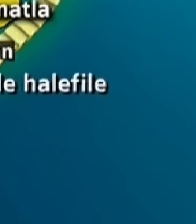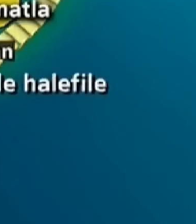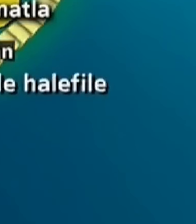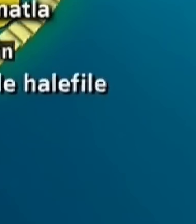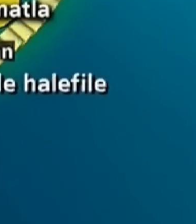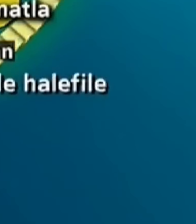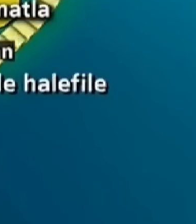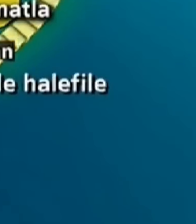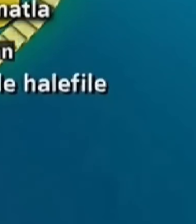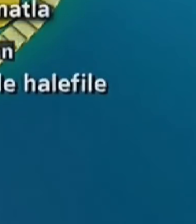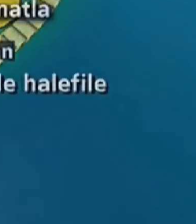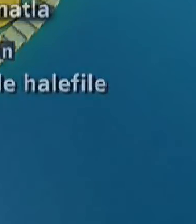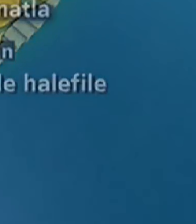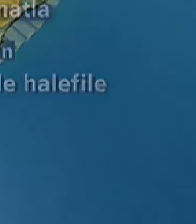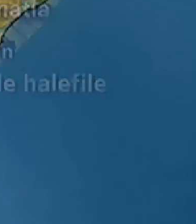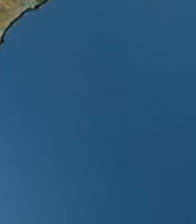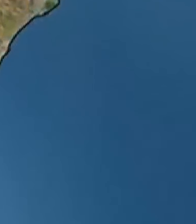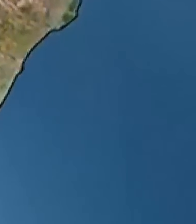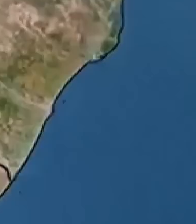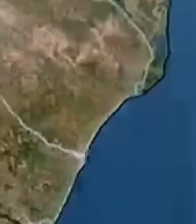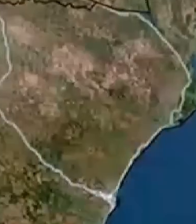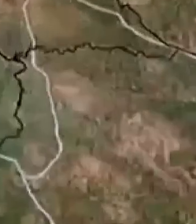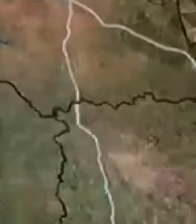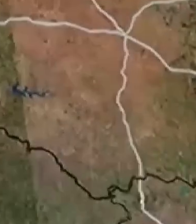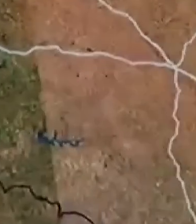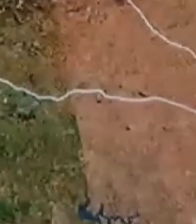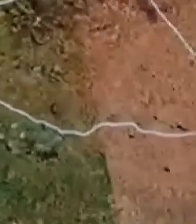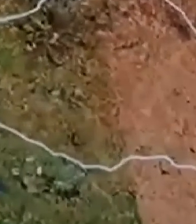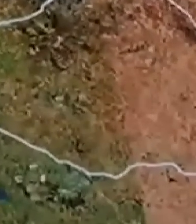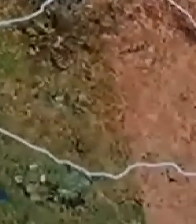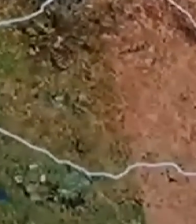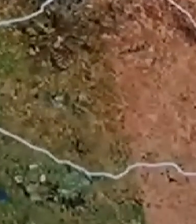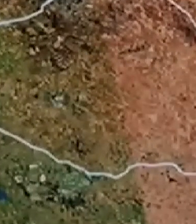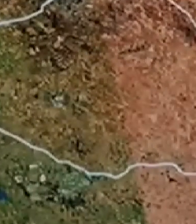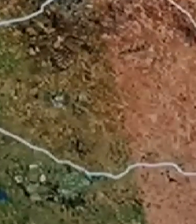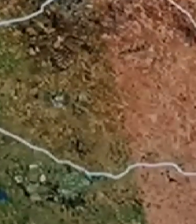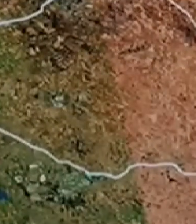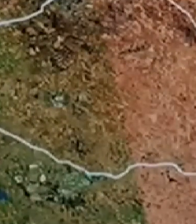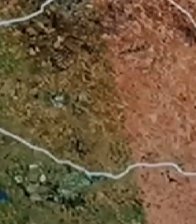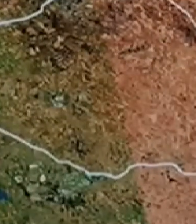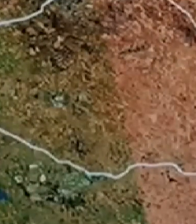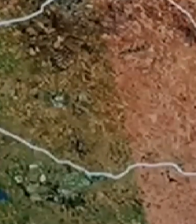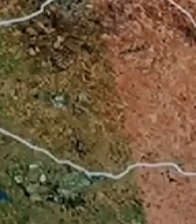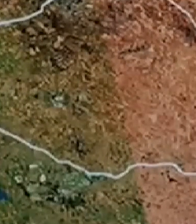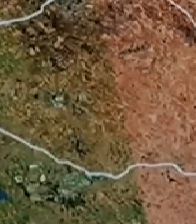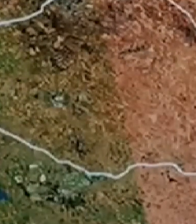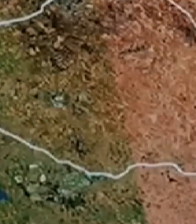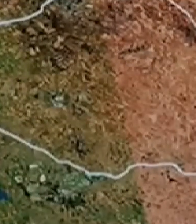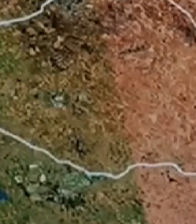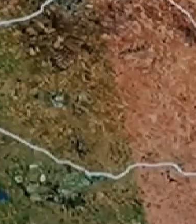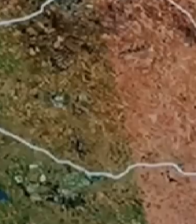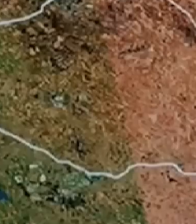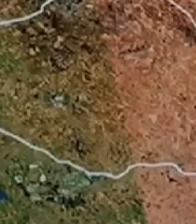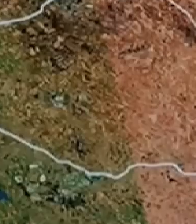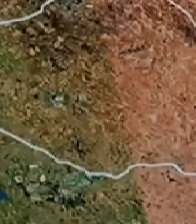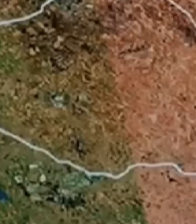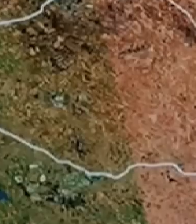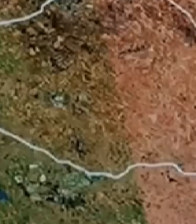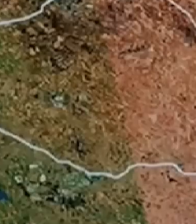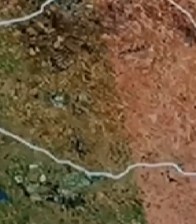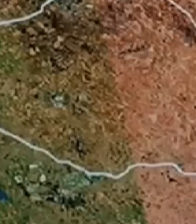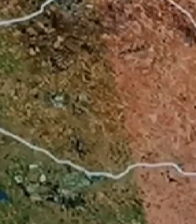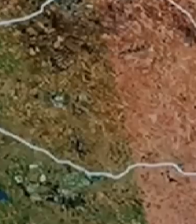karoleng yana ha ile dikgreteng teng mahlokile le ha sa motho bo ba Gauteng ka baka la go khotha ha le tlhahlo bati Gauteng e tlente kala fela